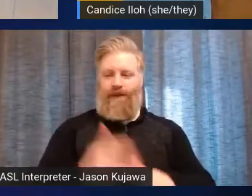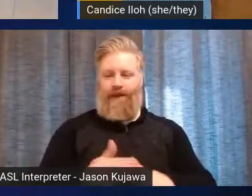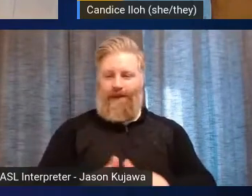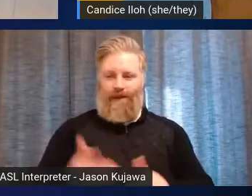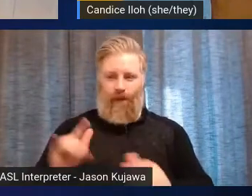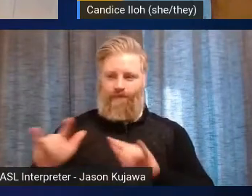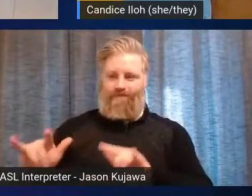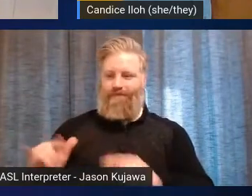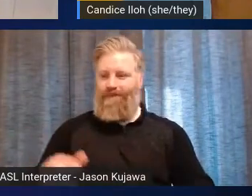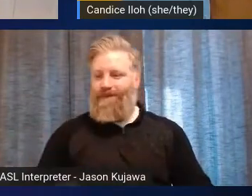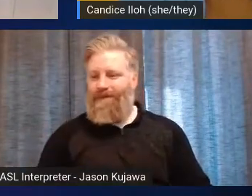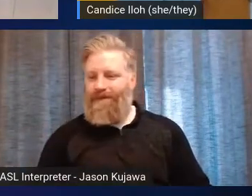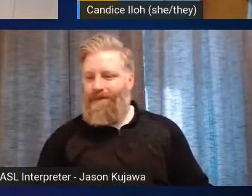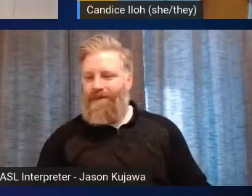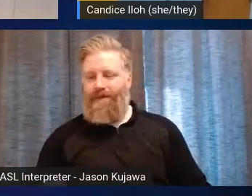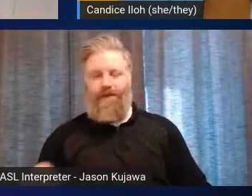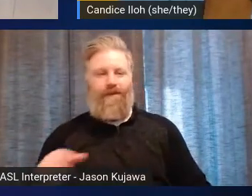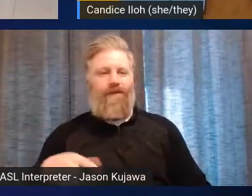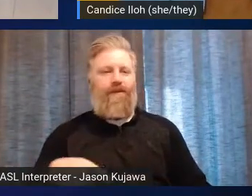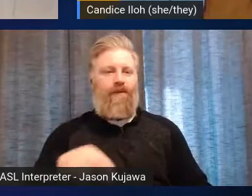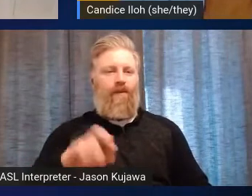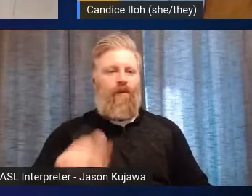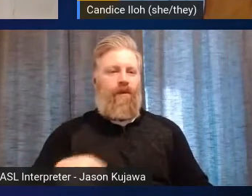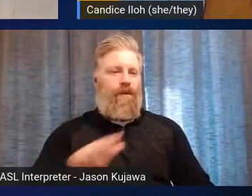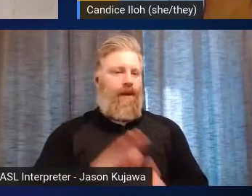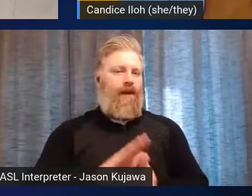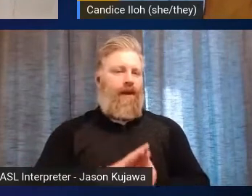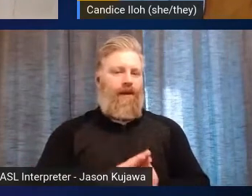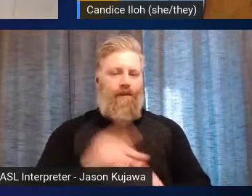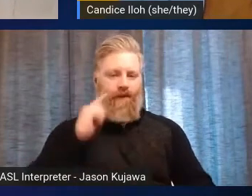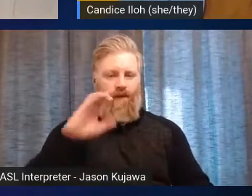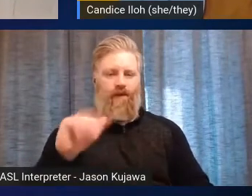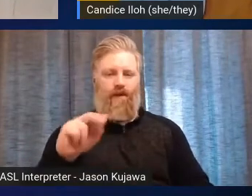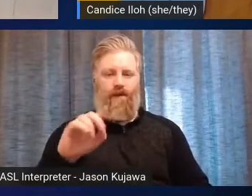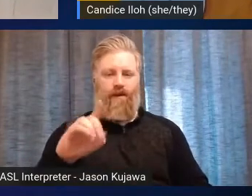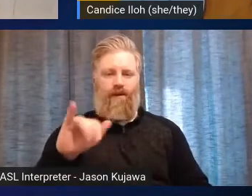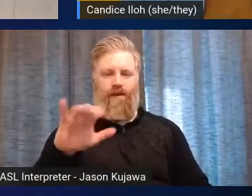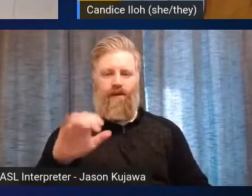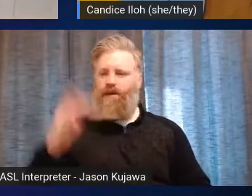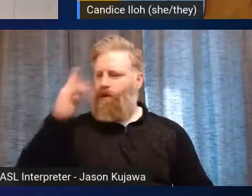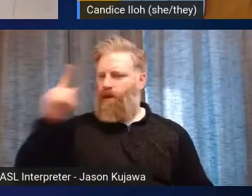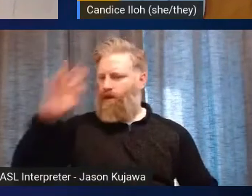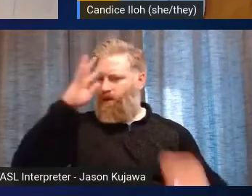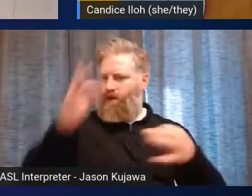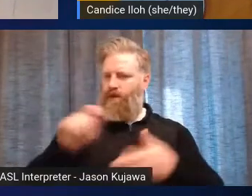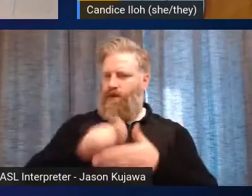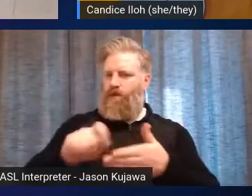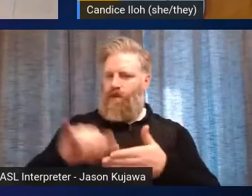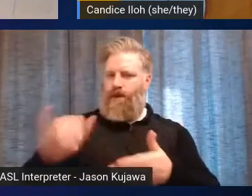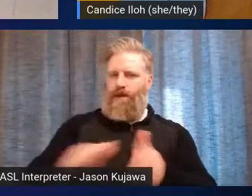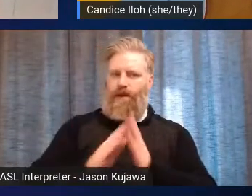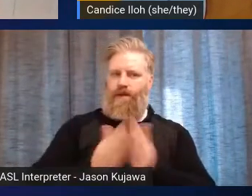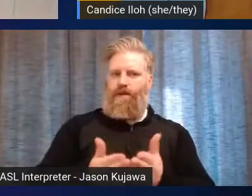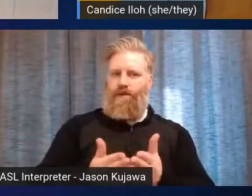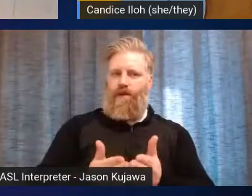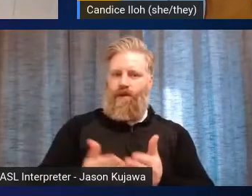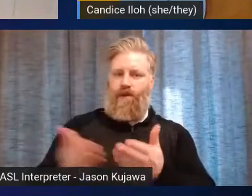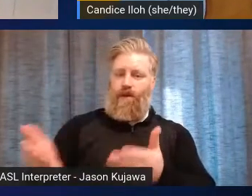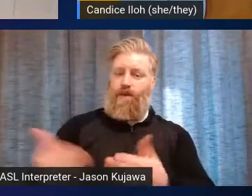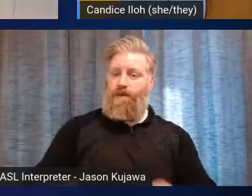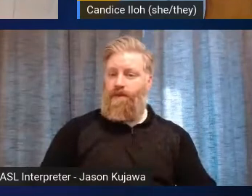Isabella at Our Preparatory Academy. This one is for you, Candace. Why did you choose to write the novel in verse?